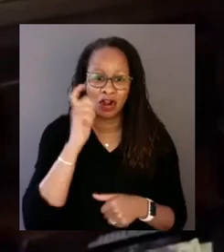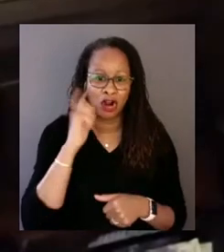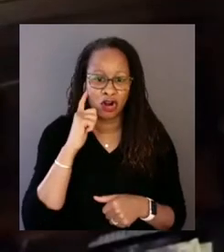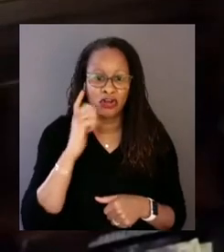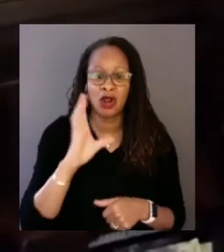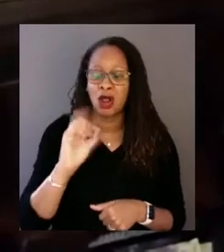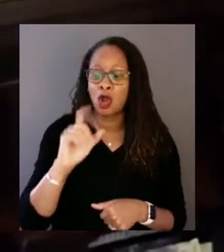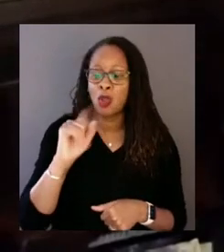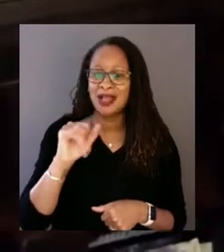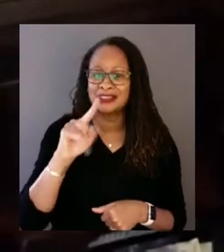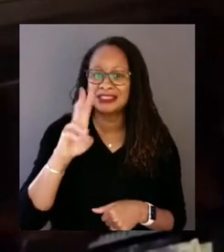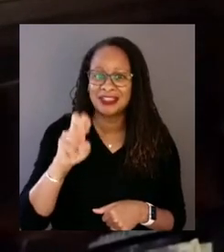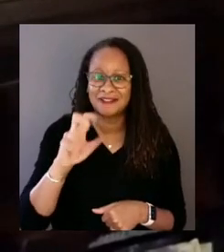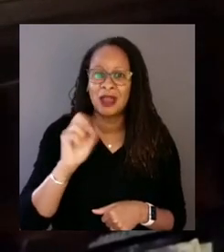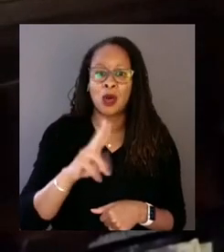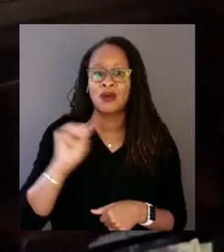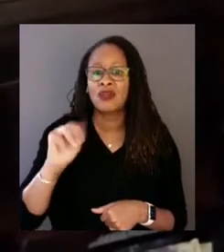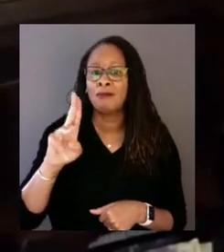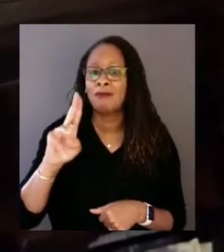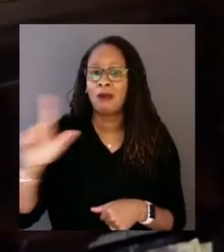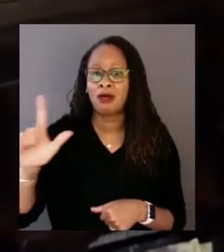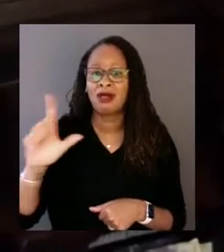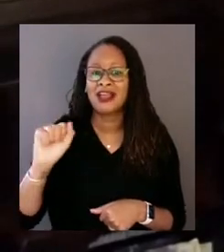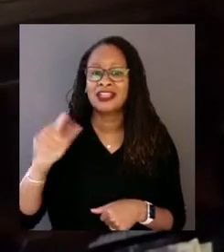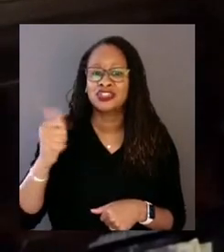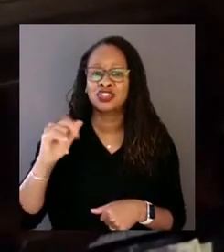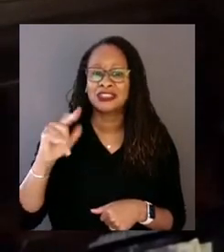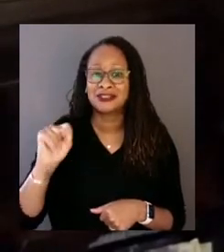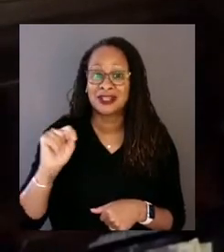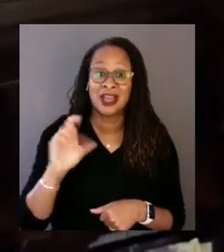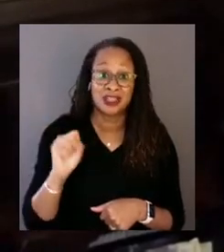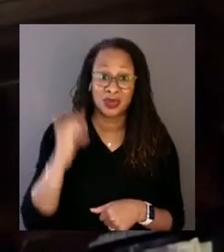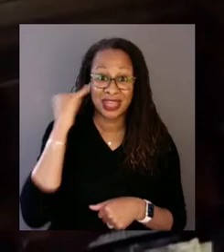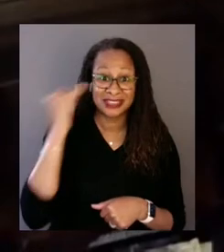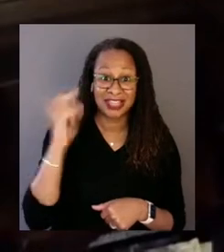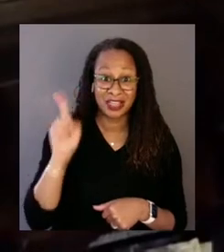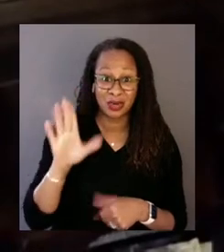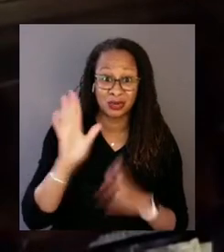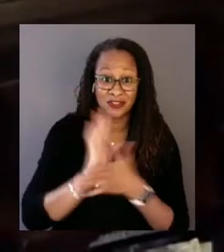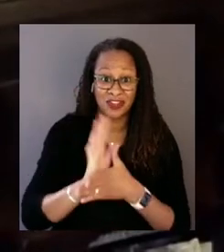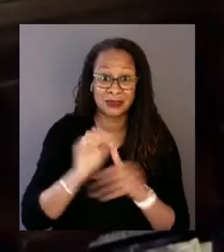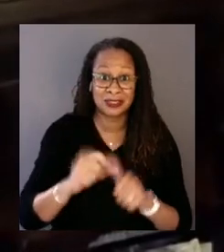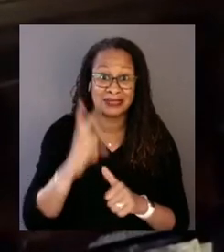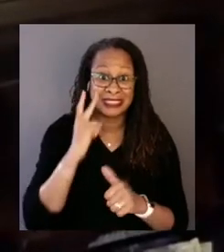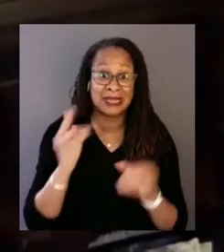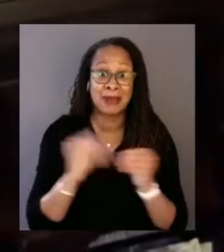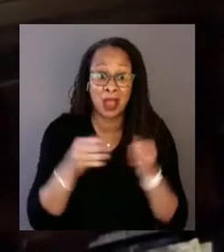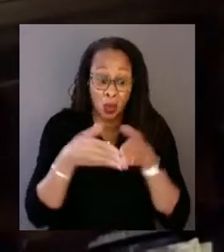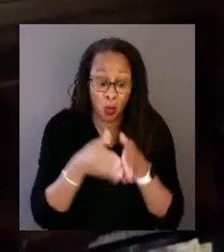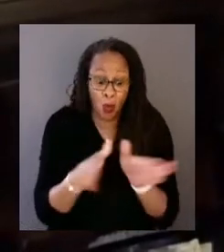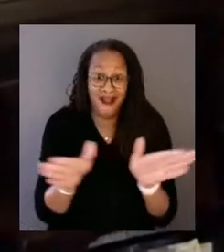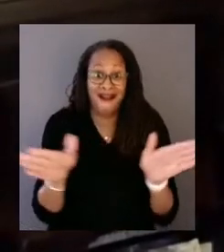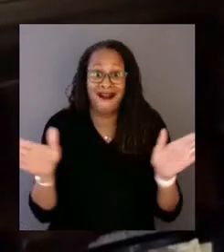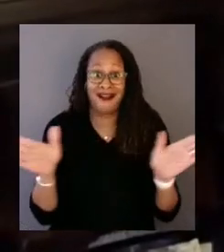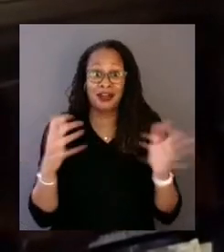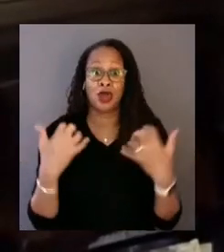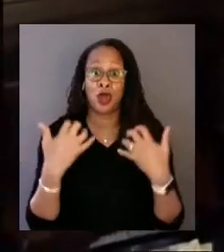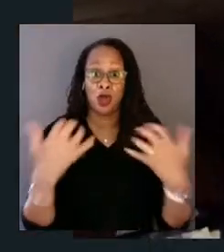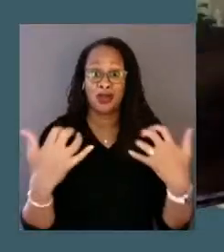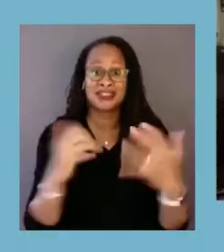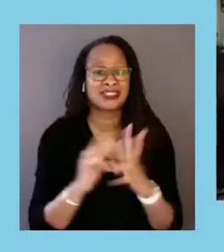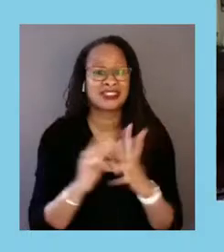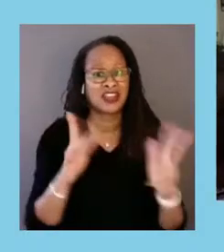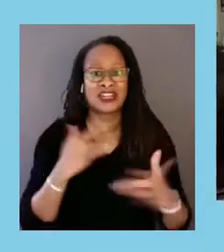The Mole Agent. And so the idea that those films can be seen by a wider audience is incredibly exciting to me.